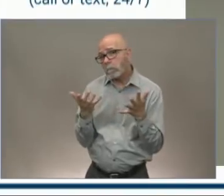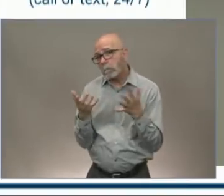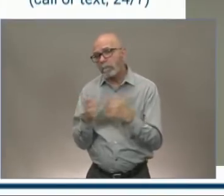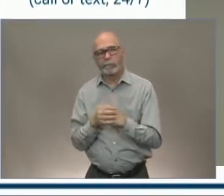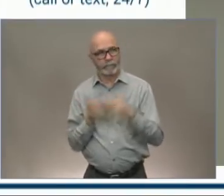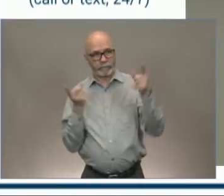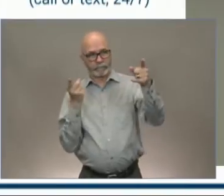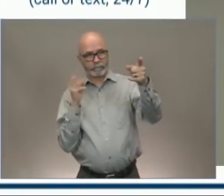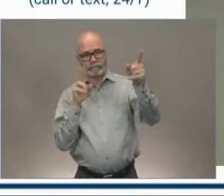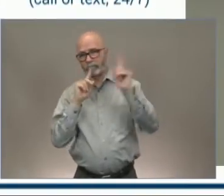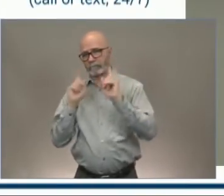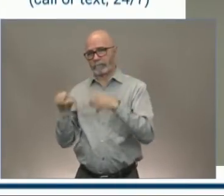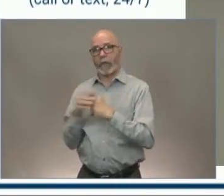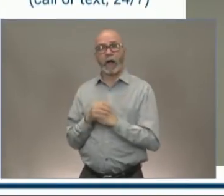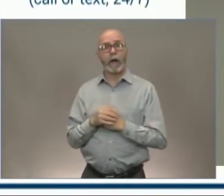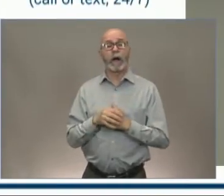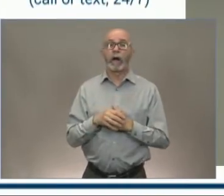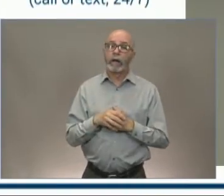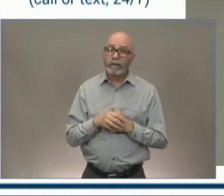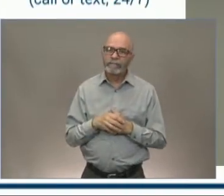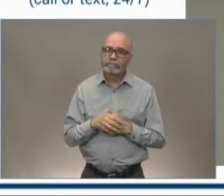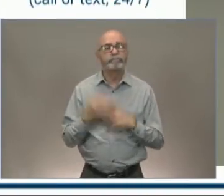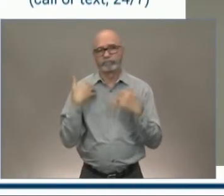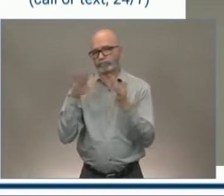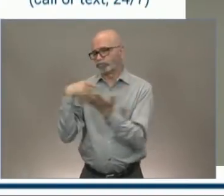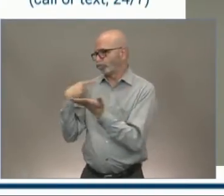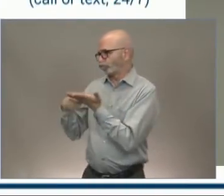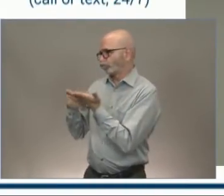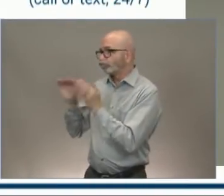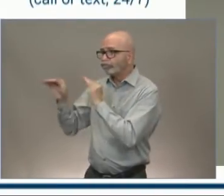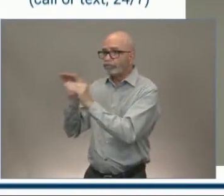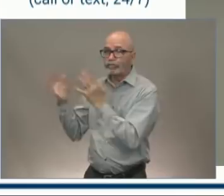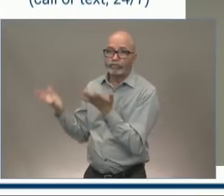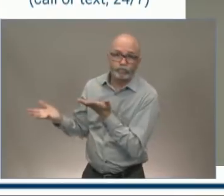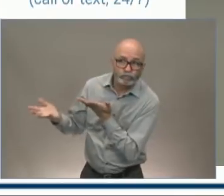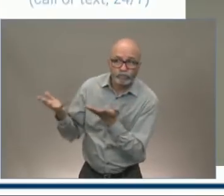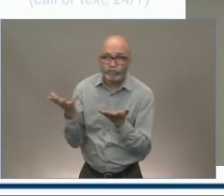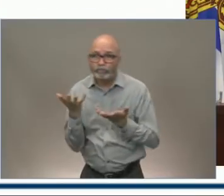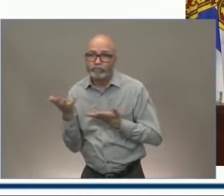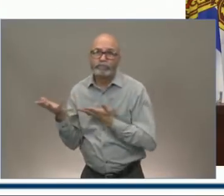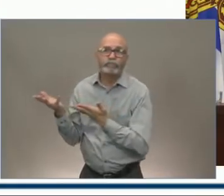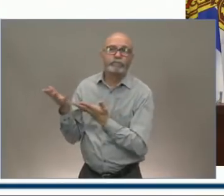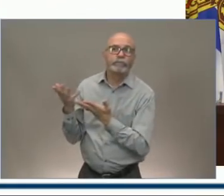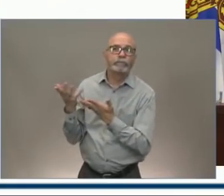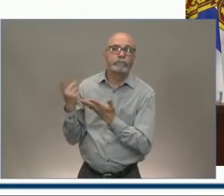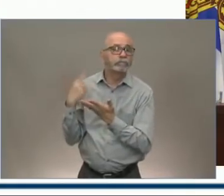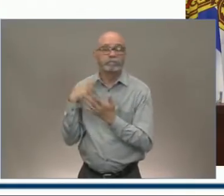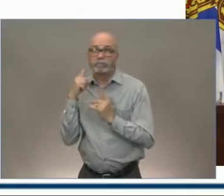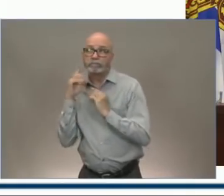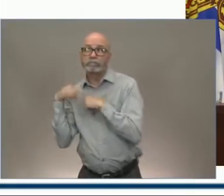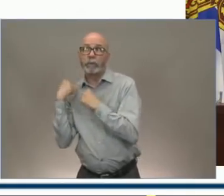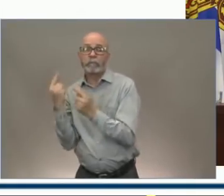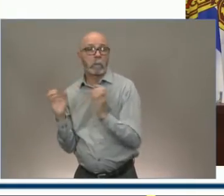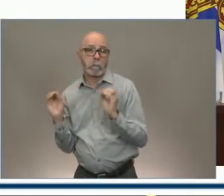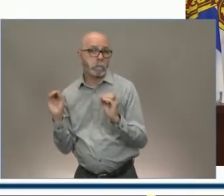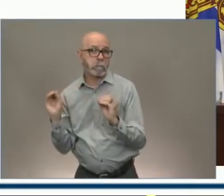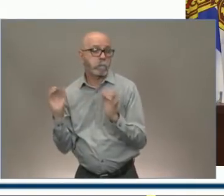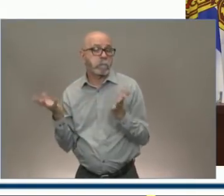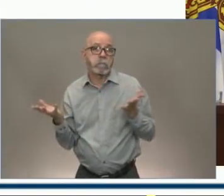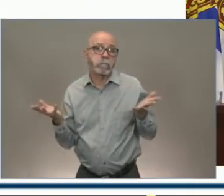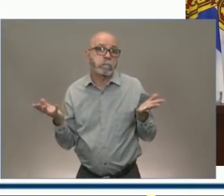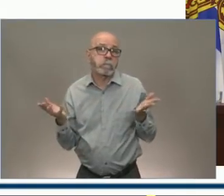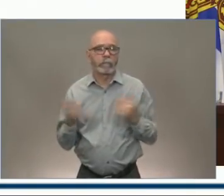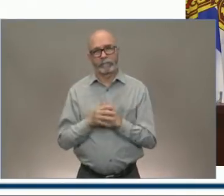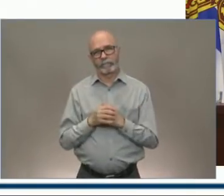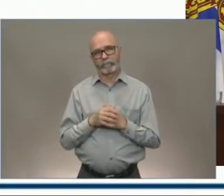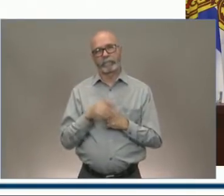briefing. I haven't had any more update myself on those ongoing conversations. Next question will go to Victoria Walton with The Coast.